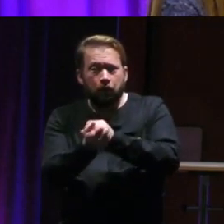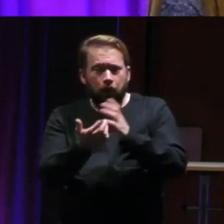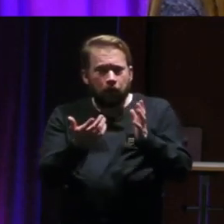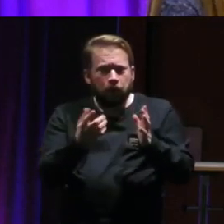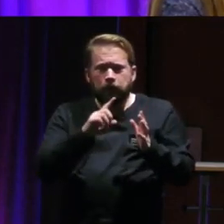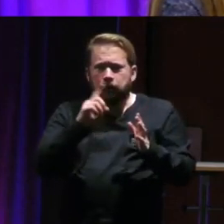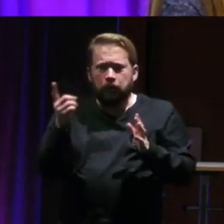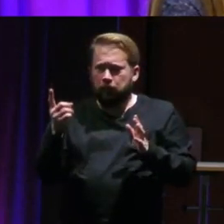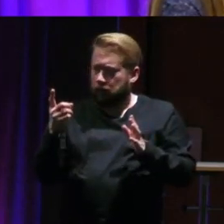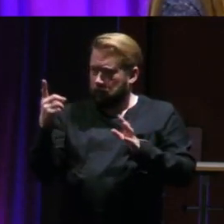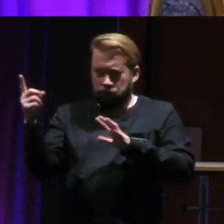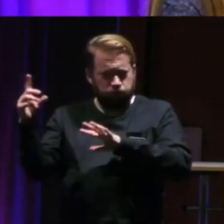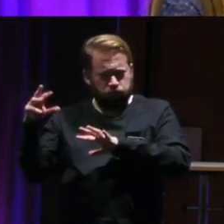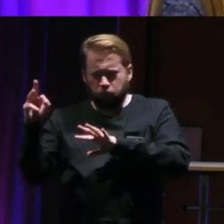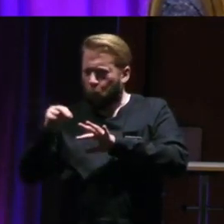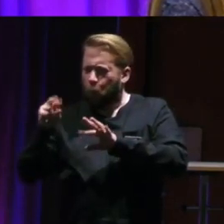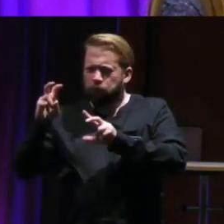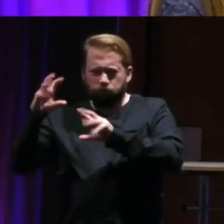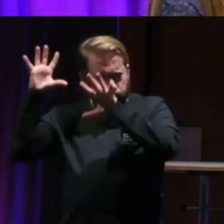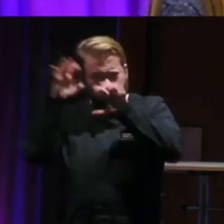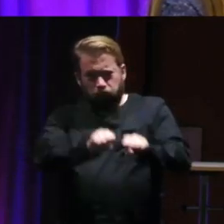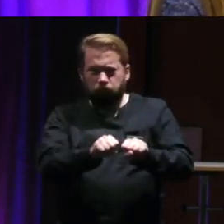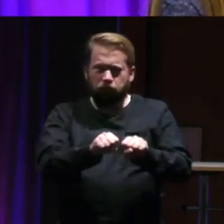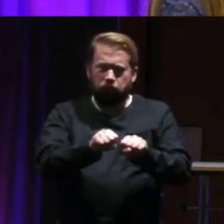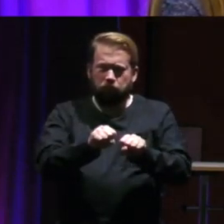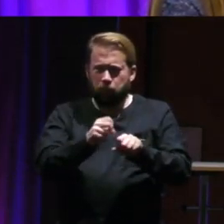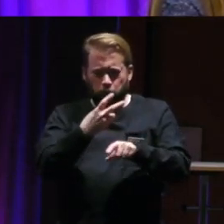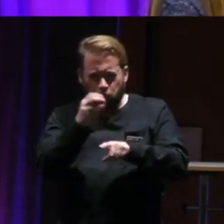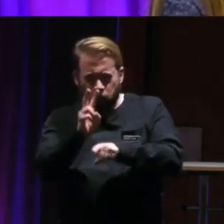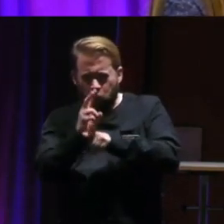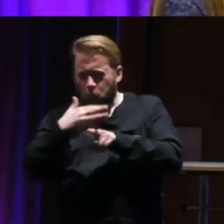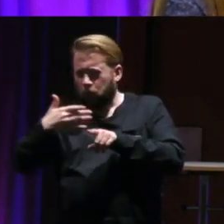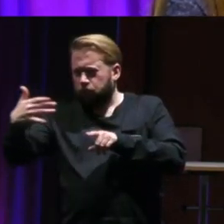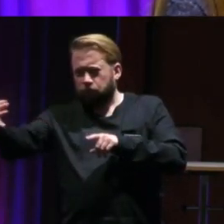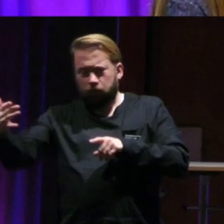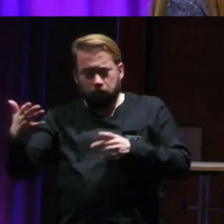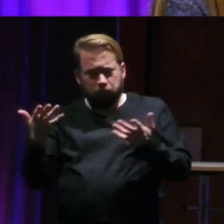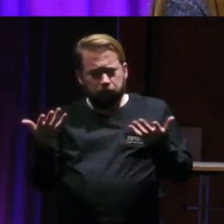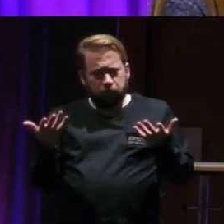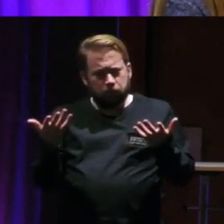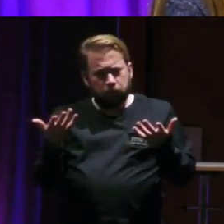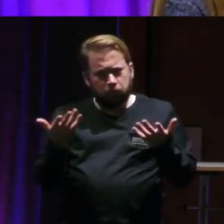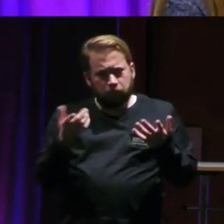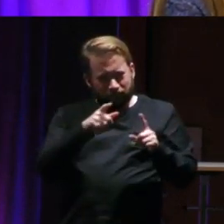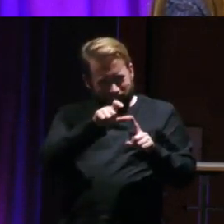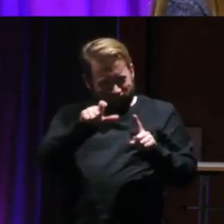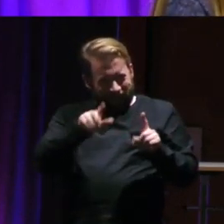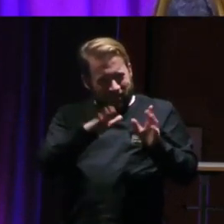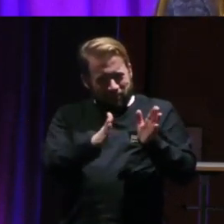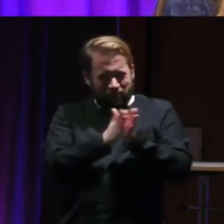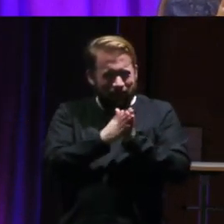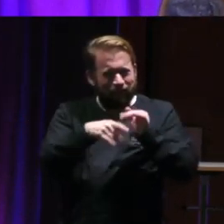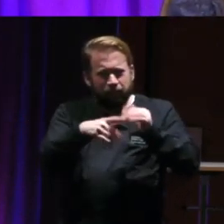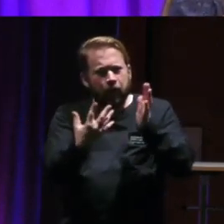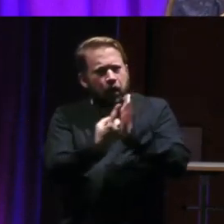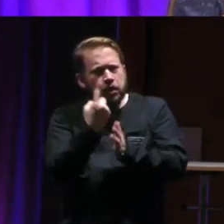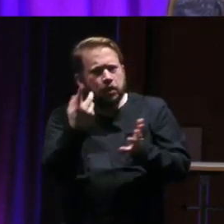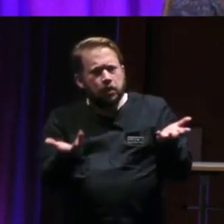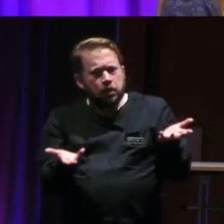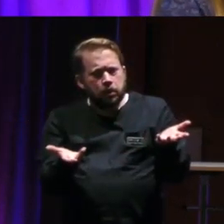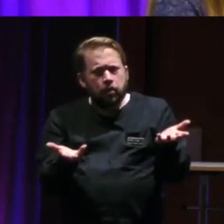on May 6, 2012. What happened to all those people? I mean, are they? I mean, some of them I know